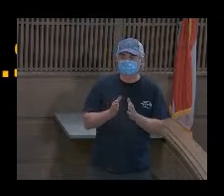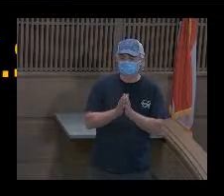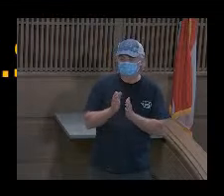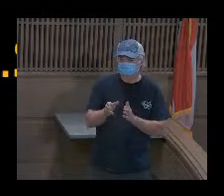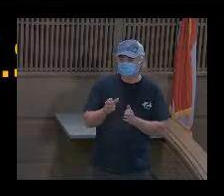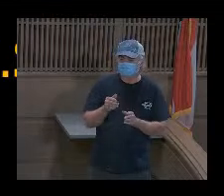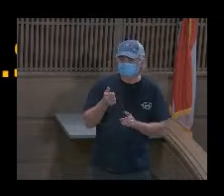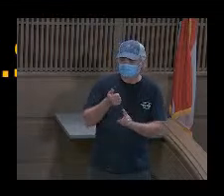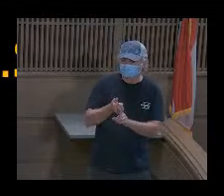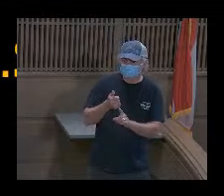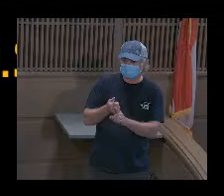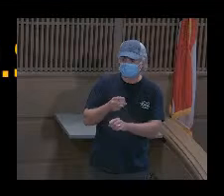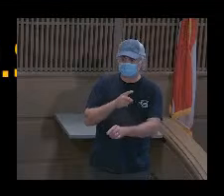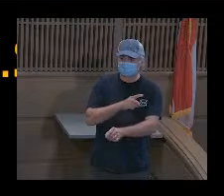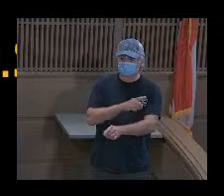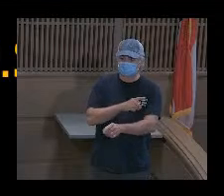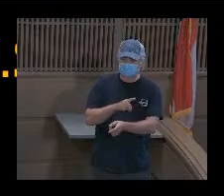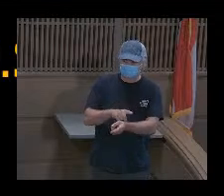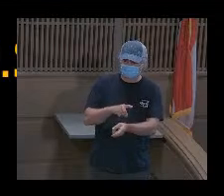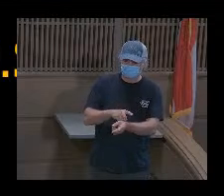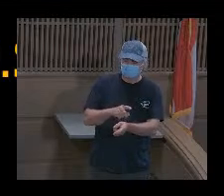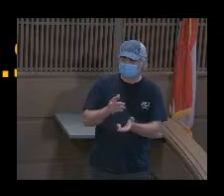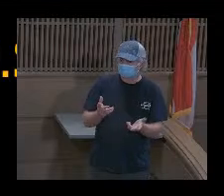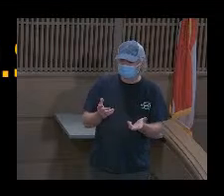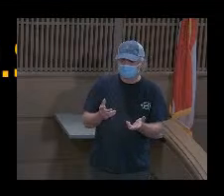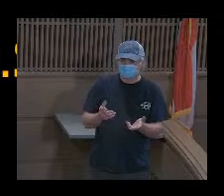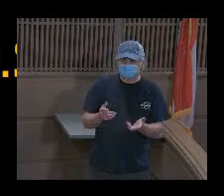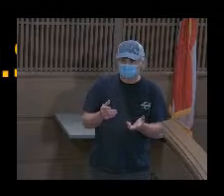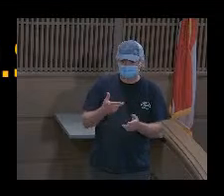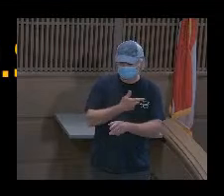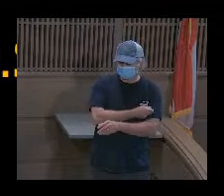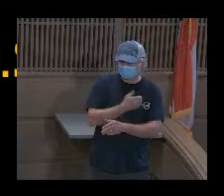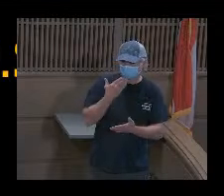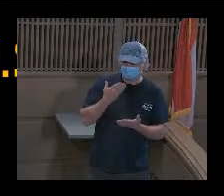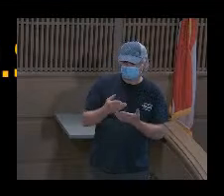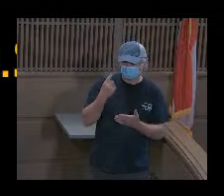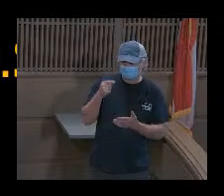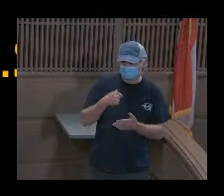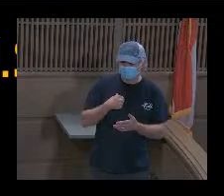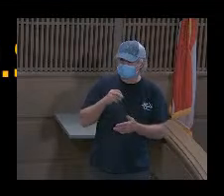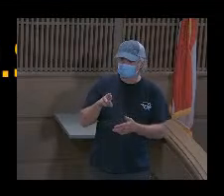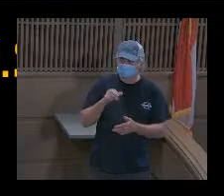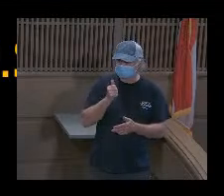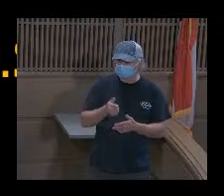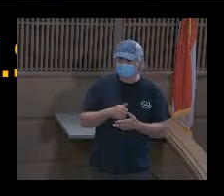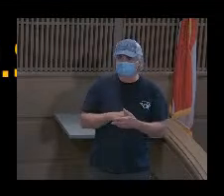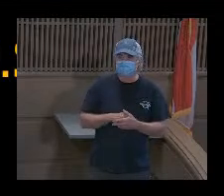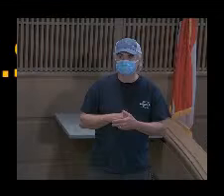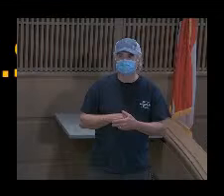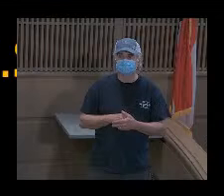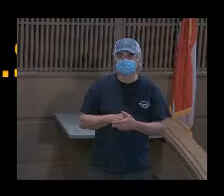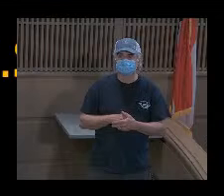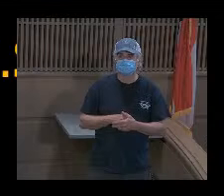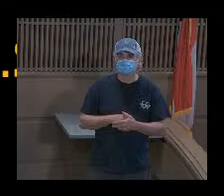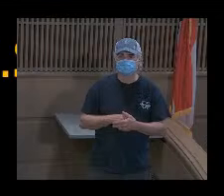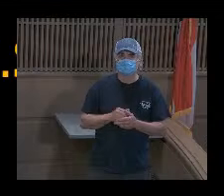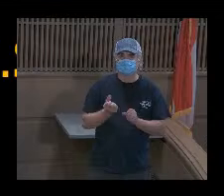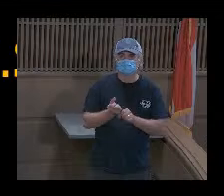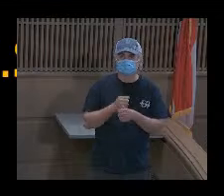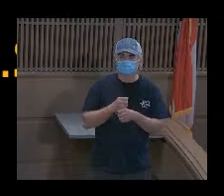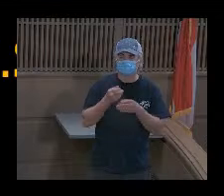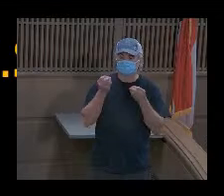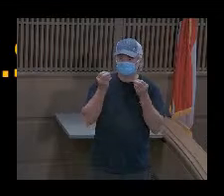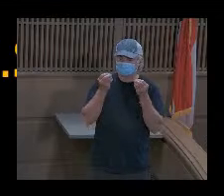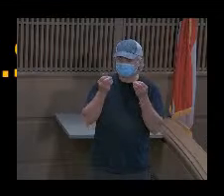vaccine. We strongly ask you, please consider every option and look at taking the vaccine. Make informed